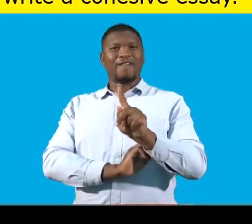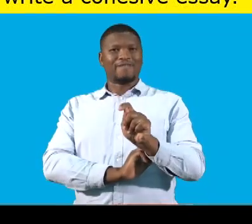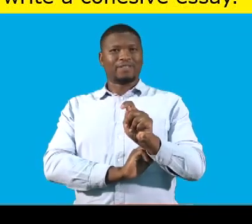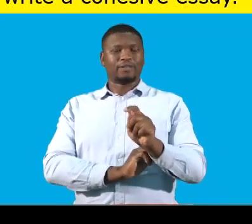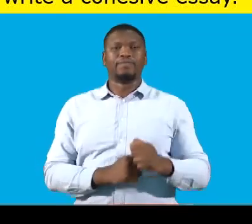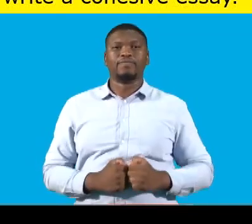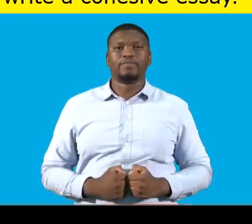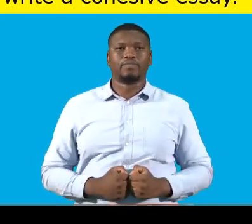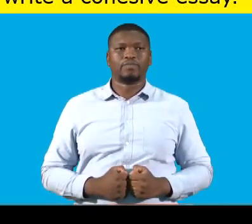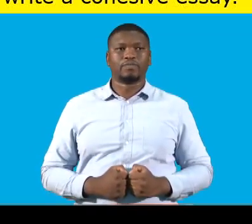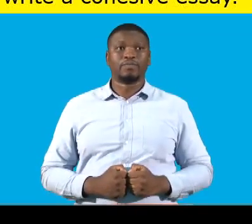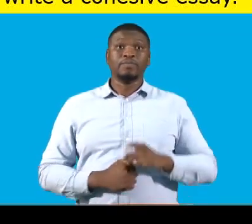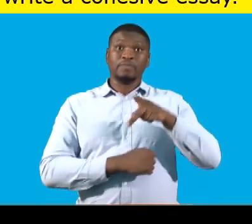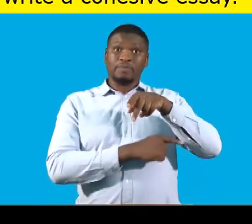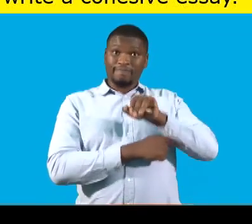raft.